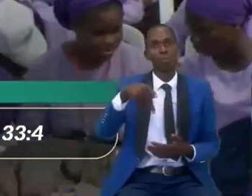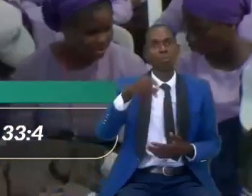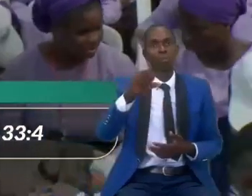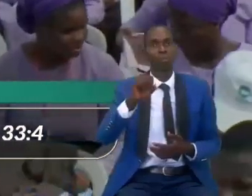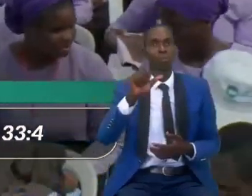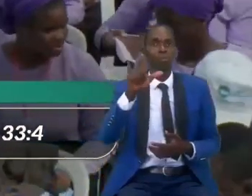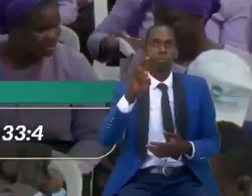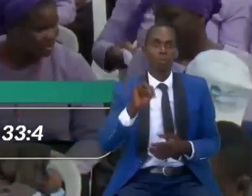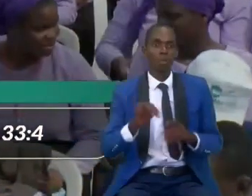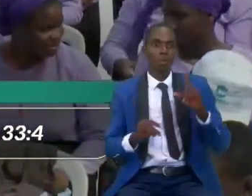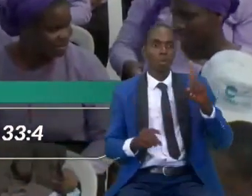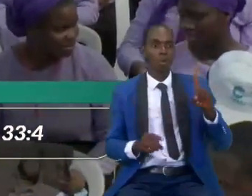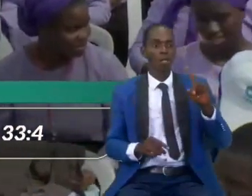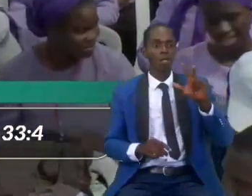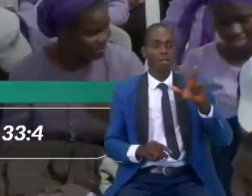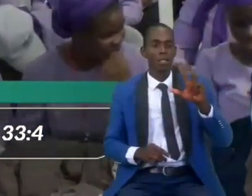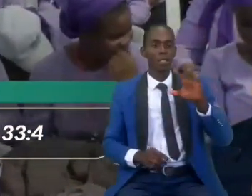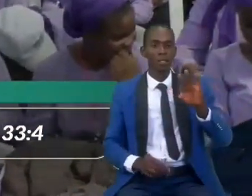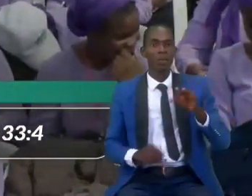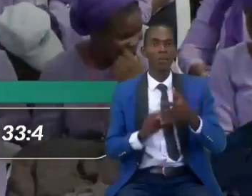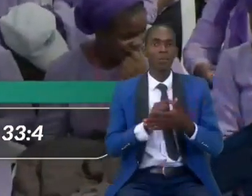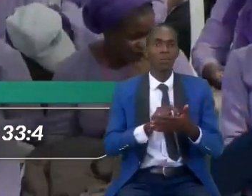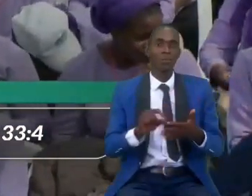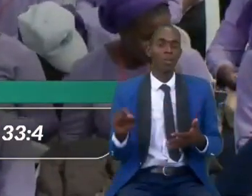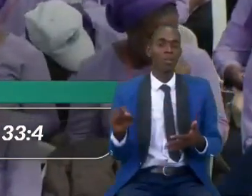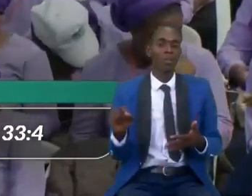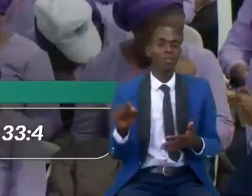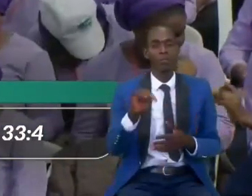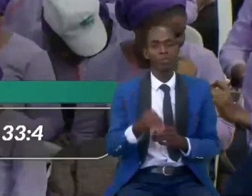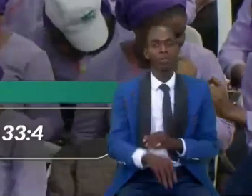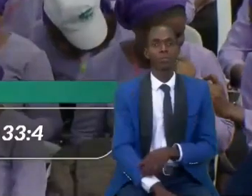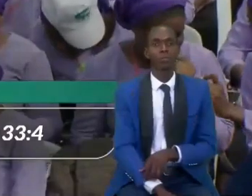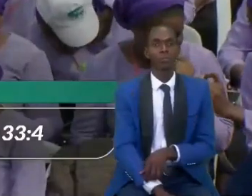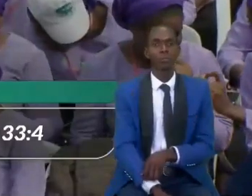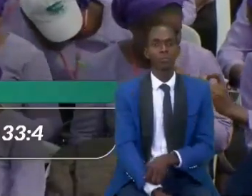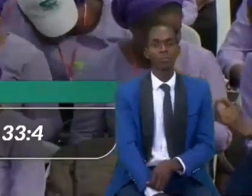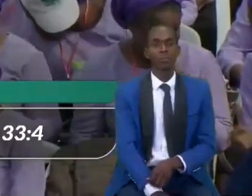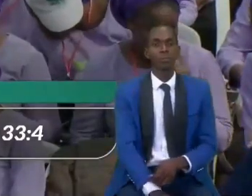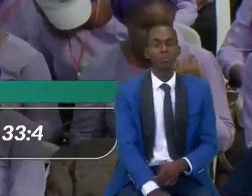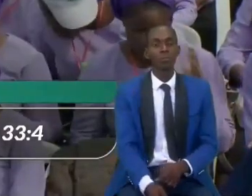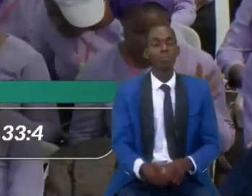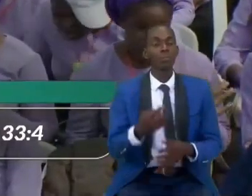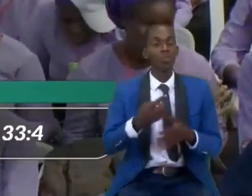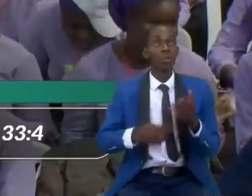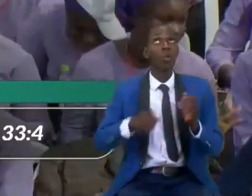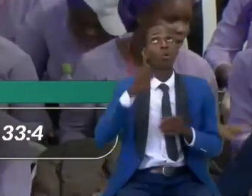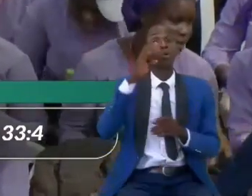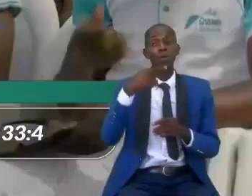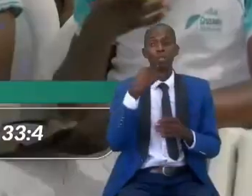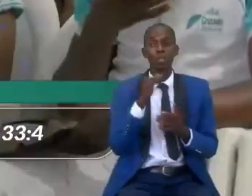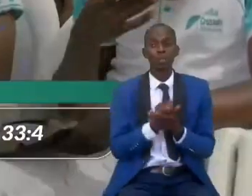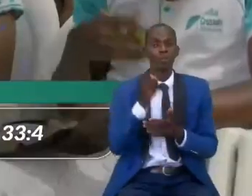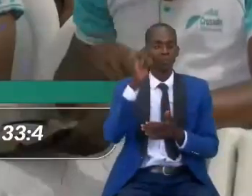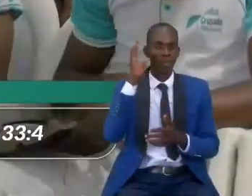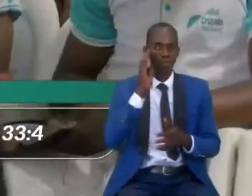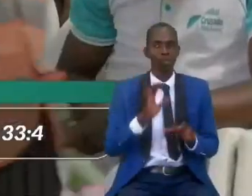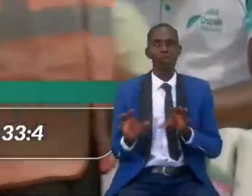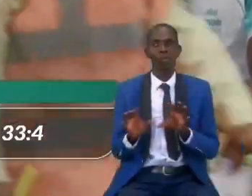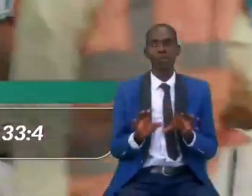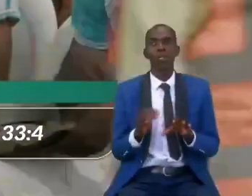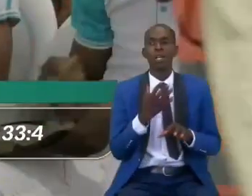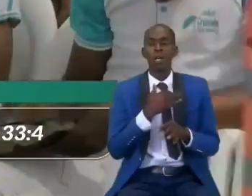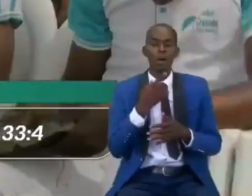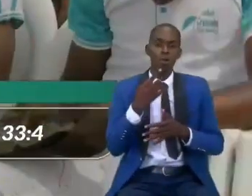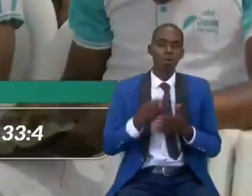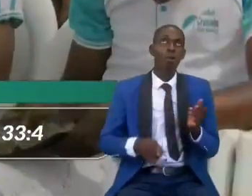verse 14, what God said he will do, and what God actually did, and then the result